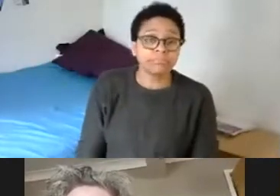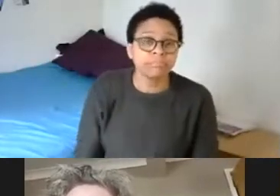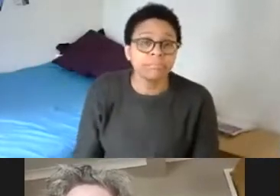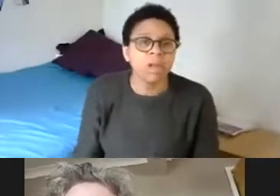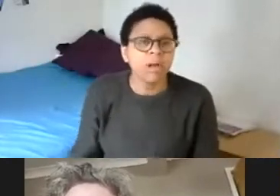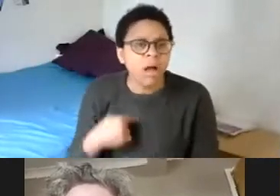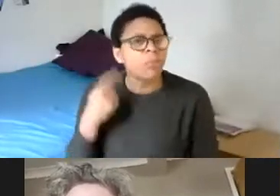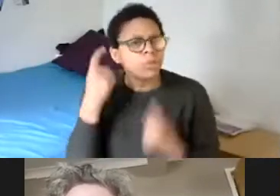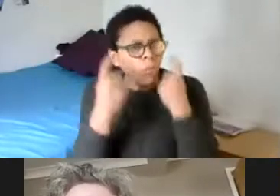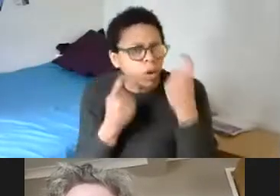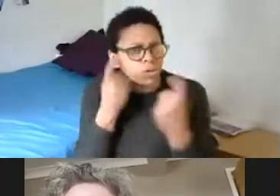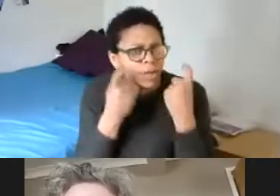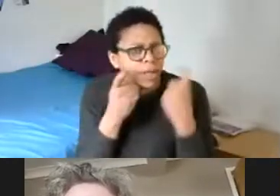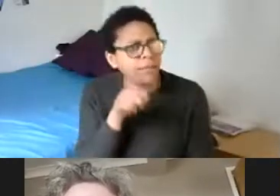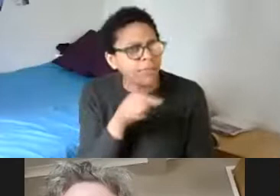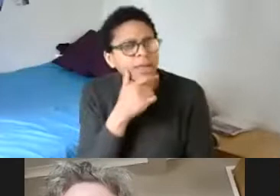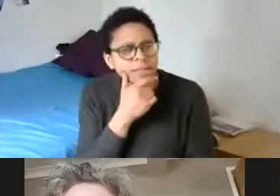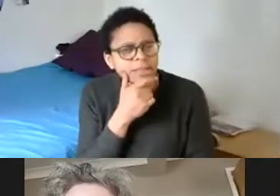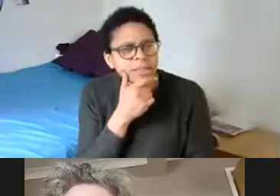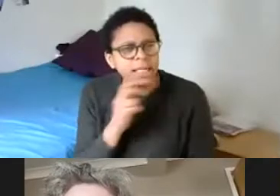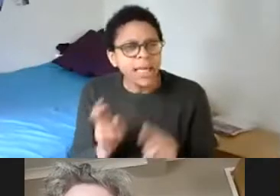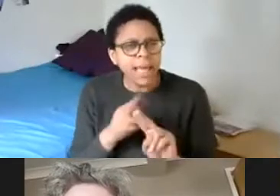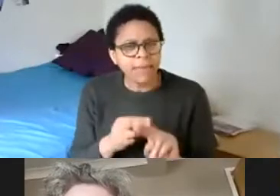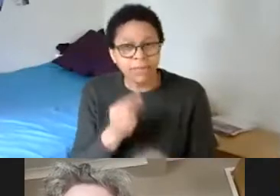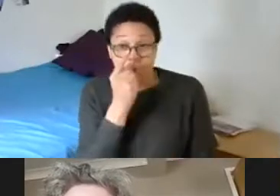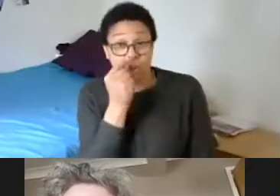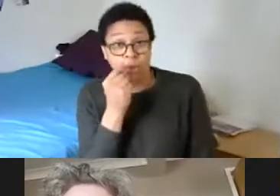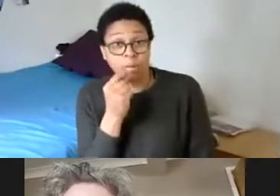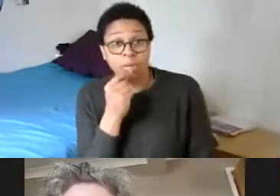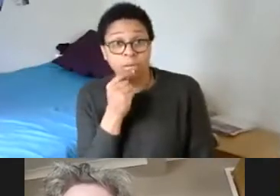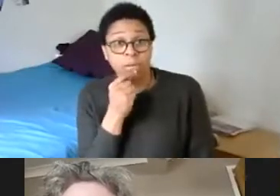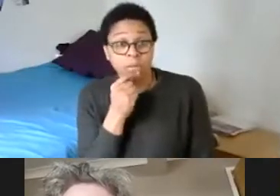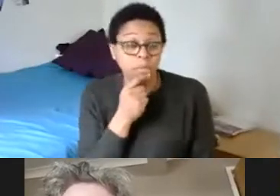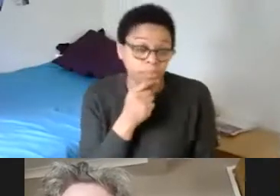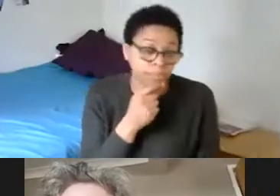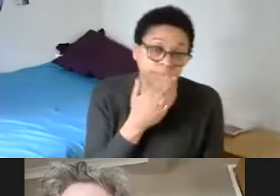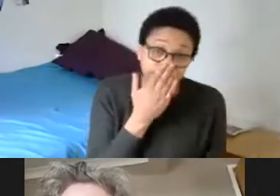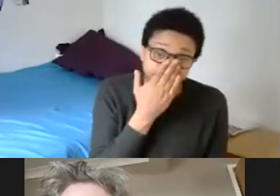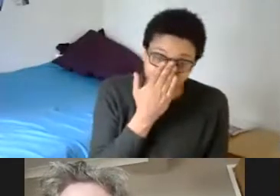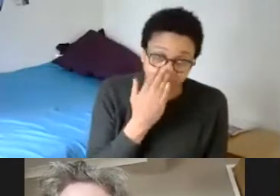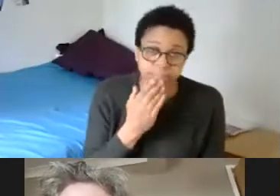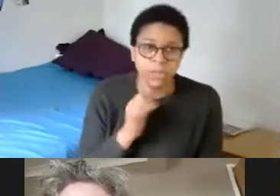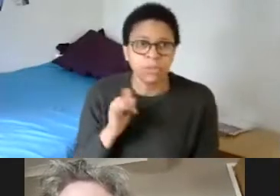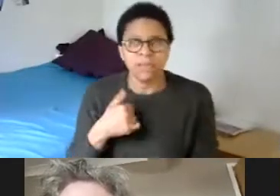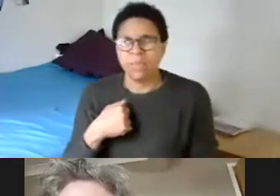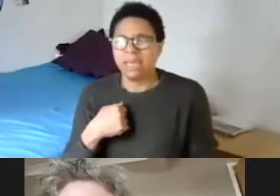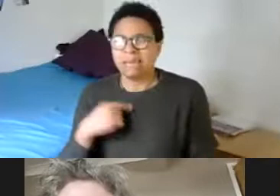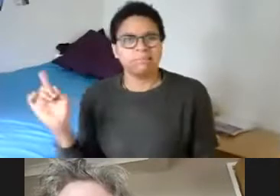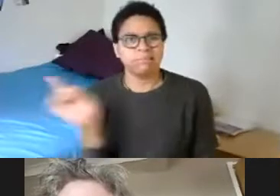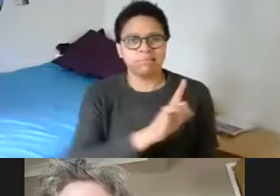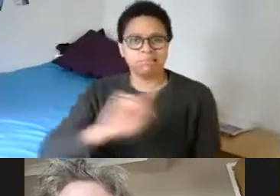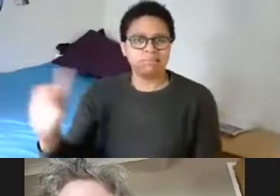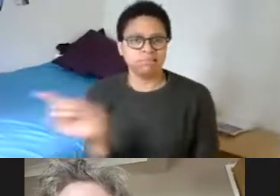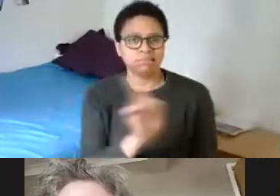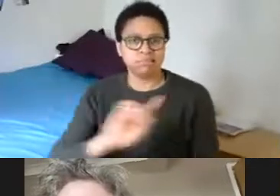just wondering about that, you know, if it would be possible, because of commuting up and down, and we can't go in at the